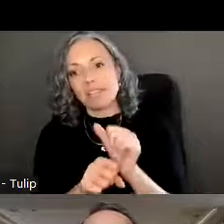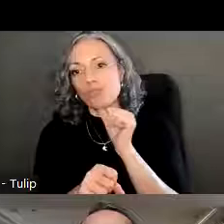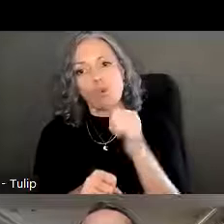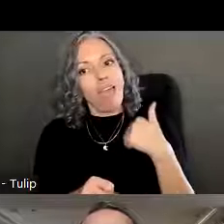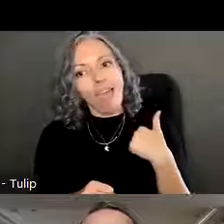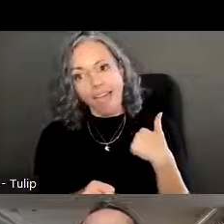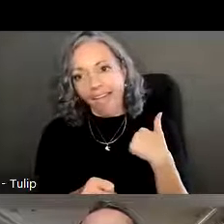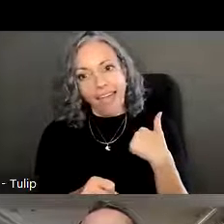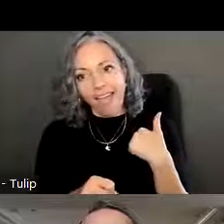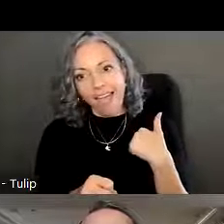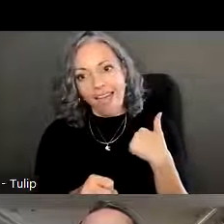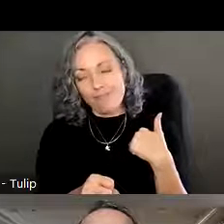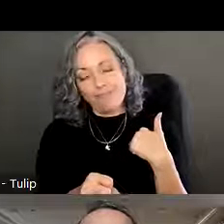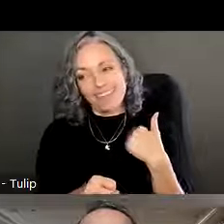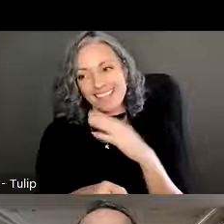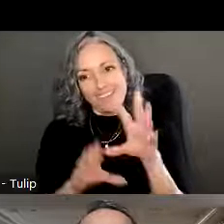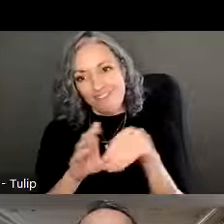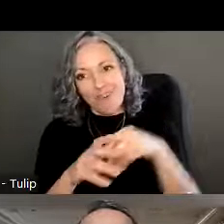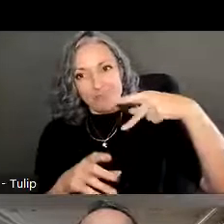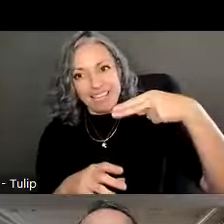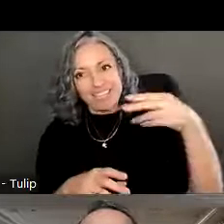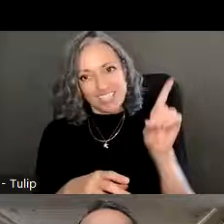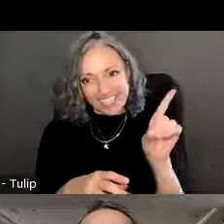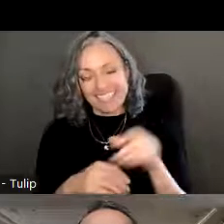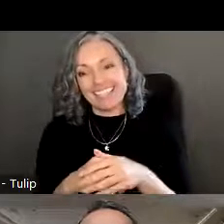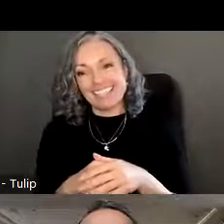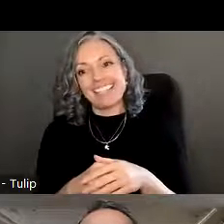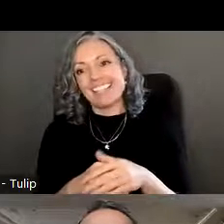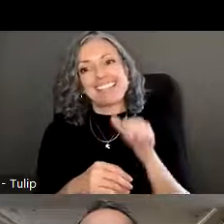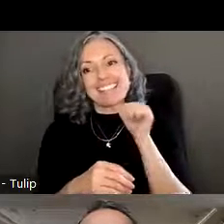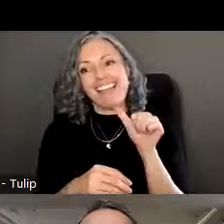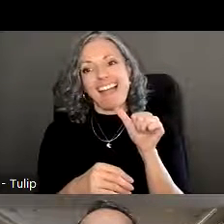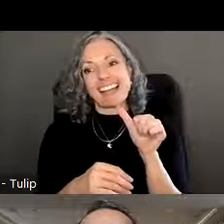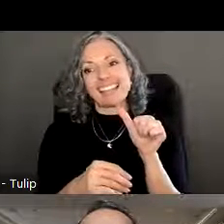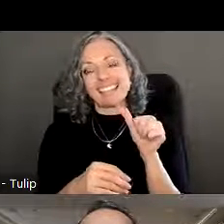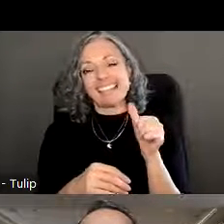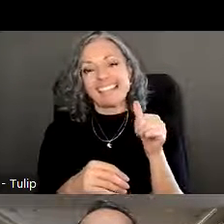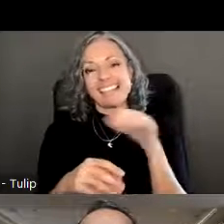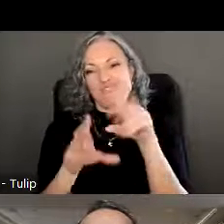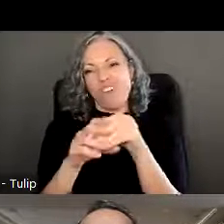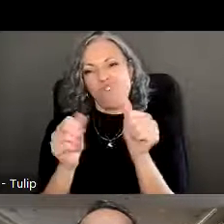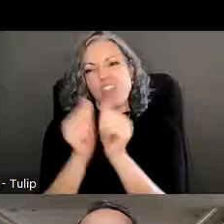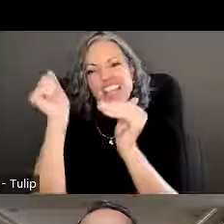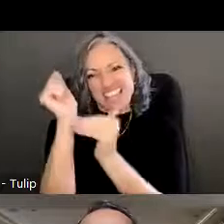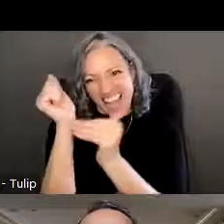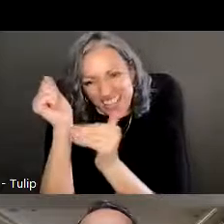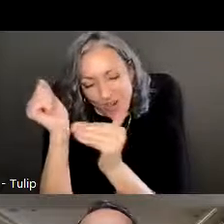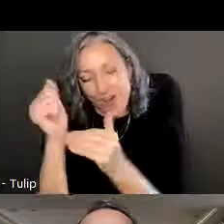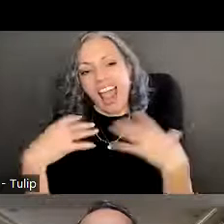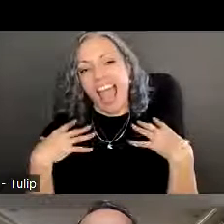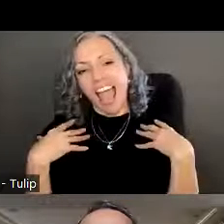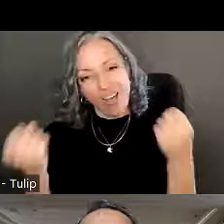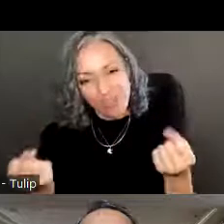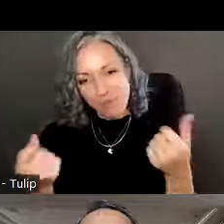a medical degree, nor do I have a master's in public health. So not Dr. Galy, but